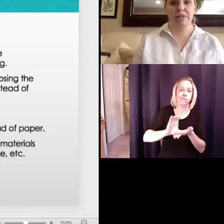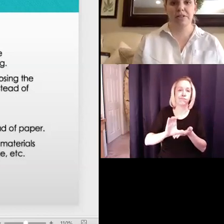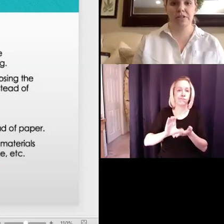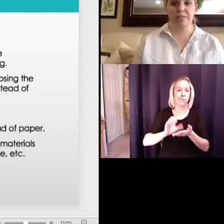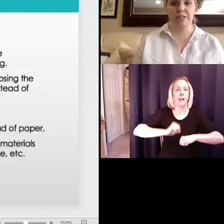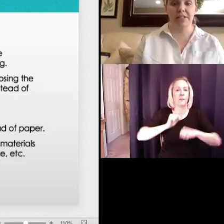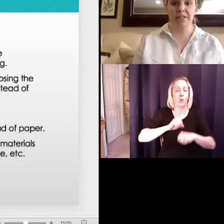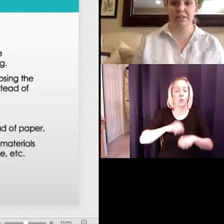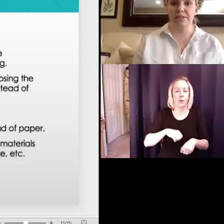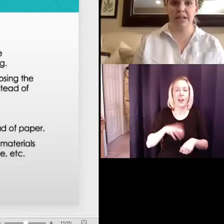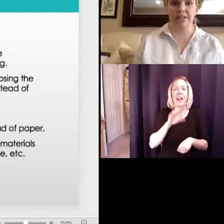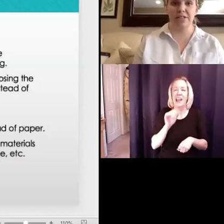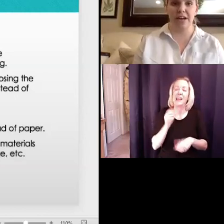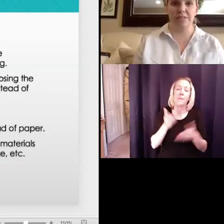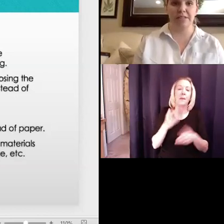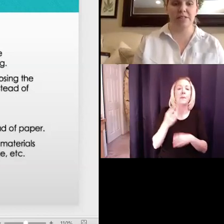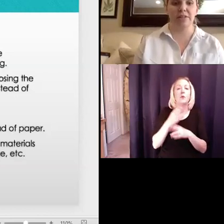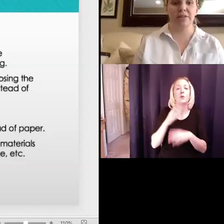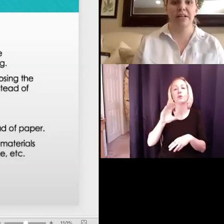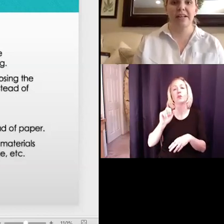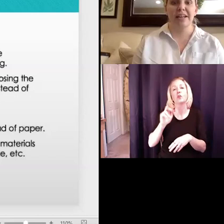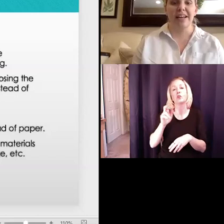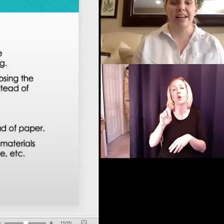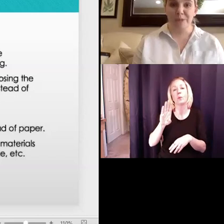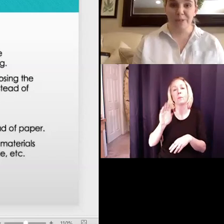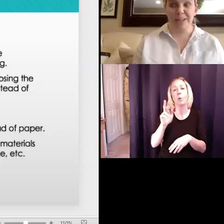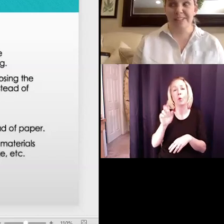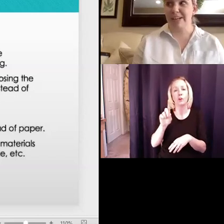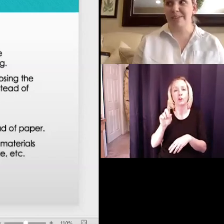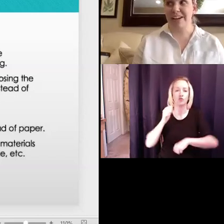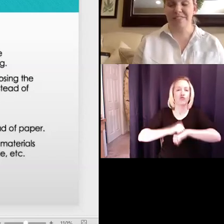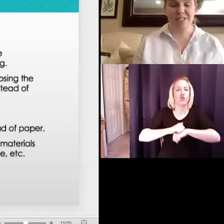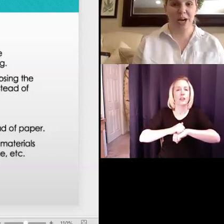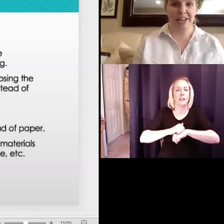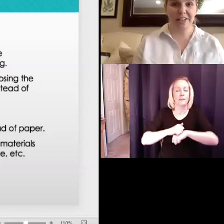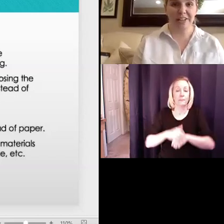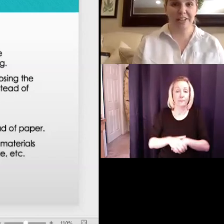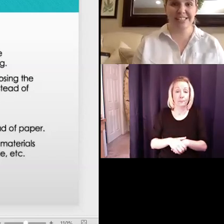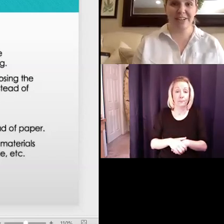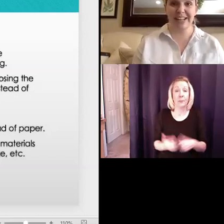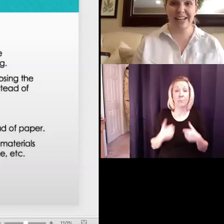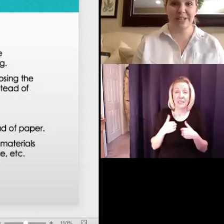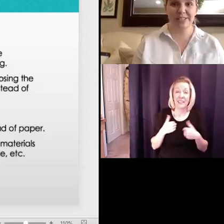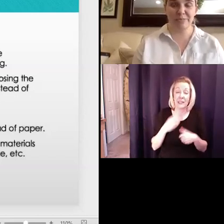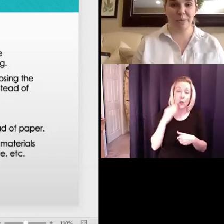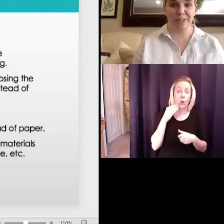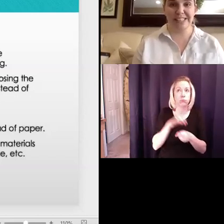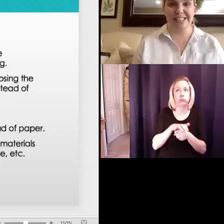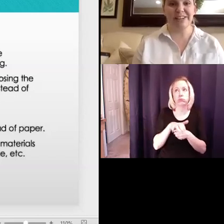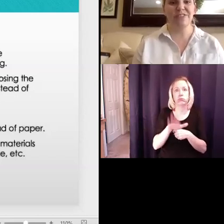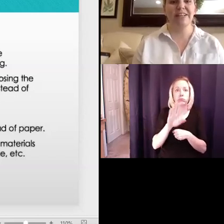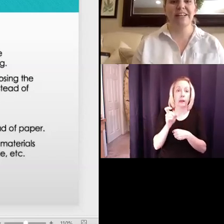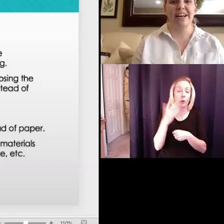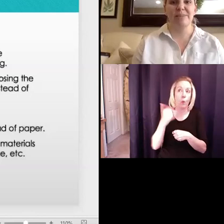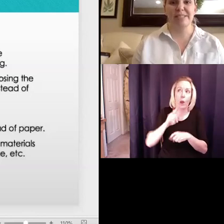some other sturdy material to attach the objects to. I don't know about you guys, but I know I have a ton of boxes right now. I just keep ordering